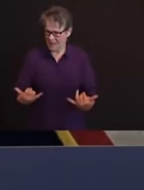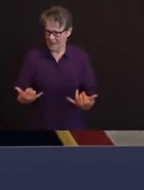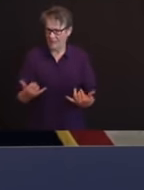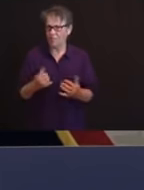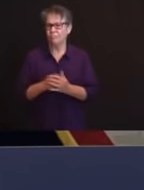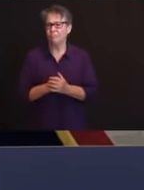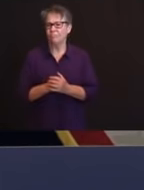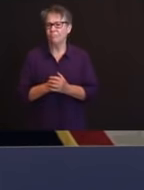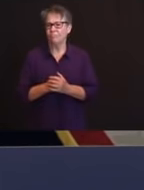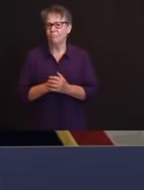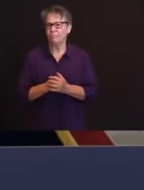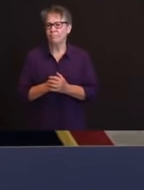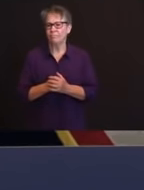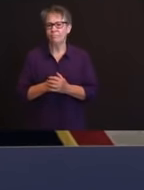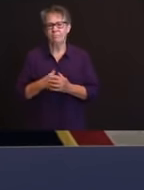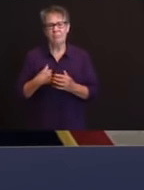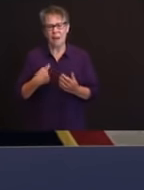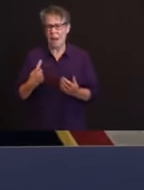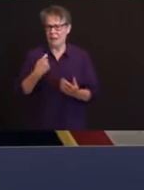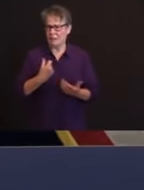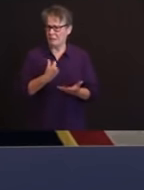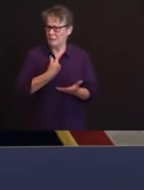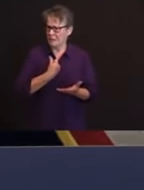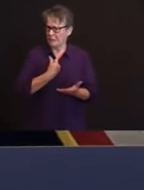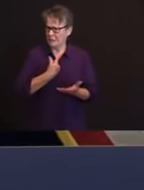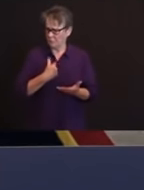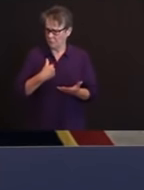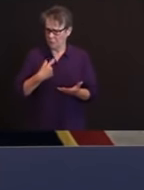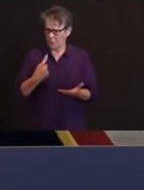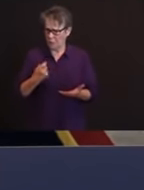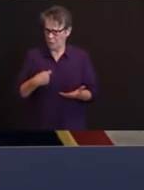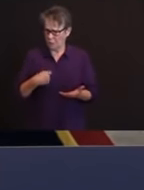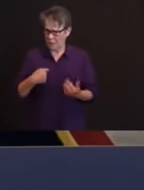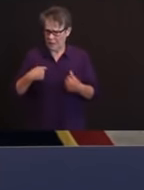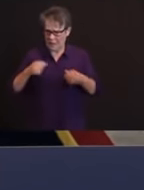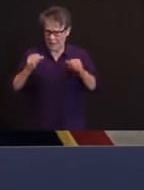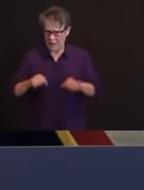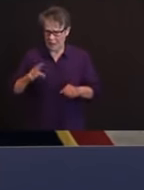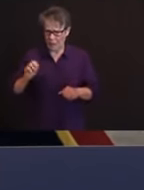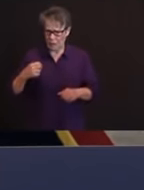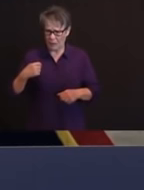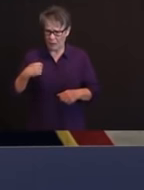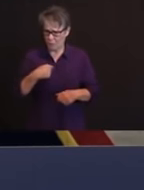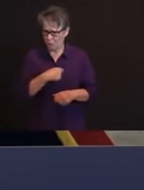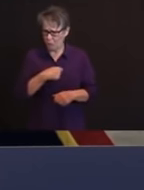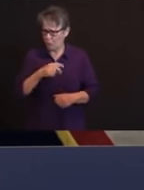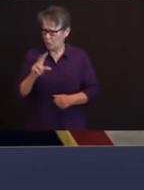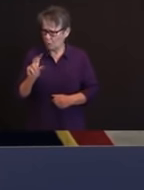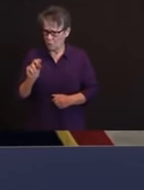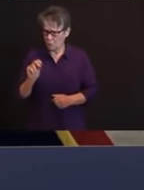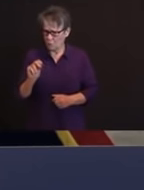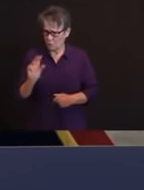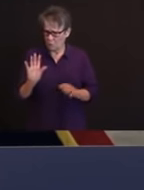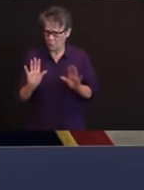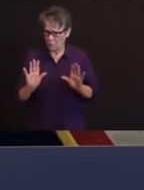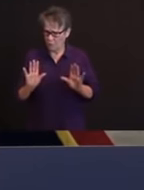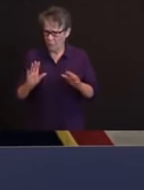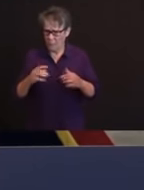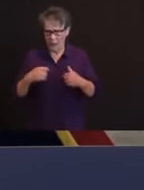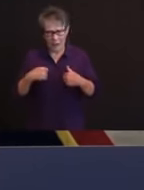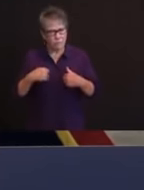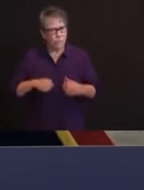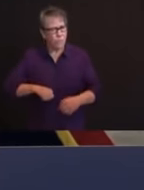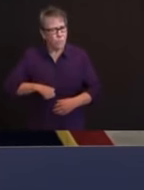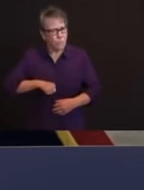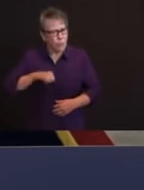we. What's really at stake here is will we get it done? I'm proud to have written provisions,